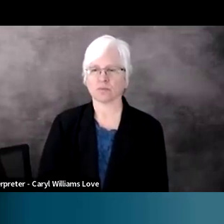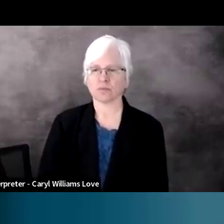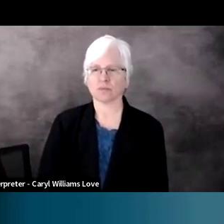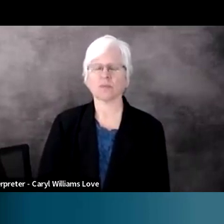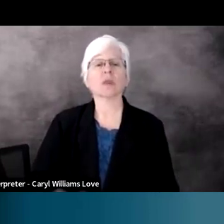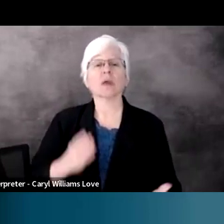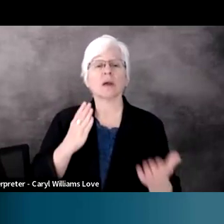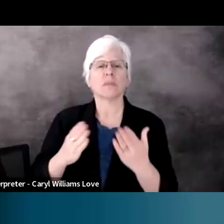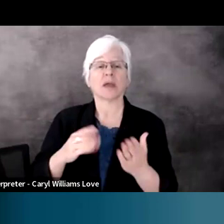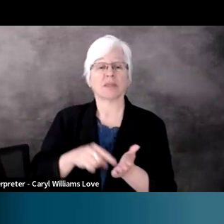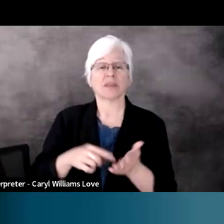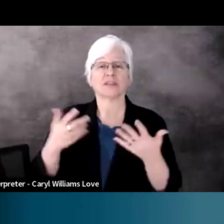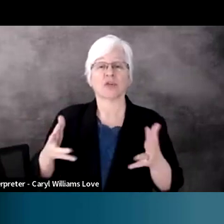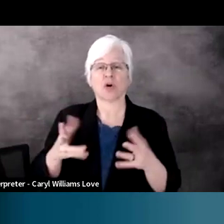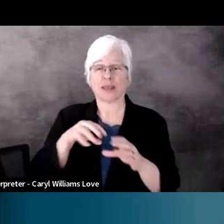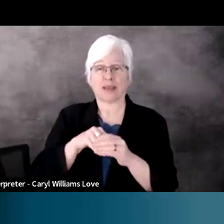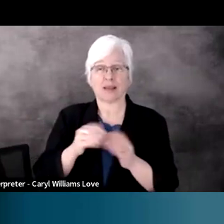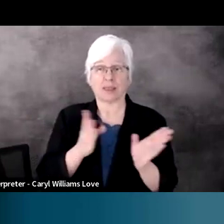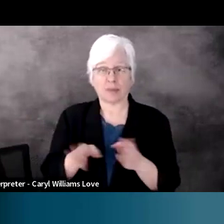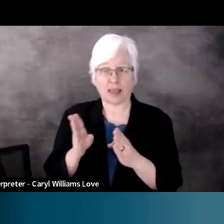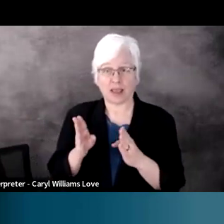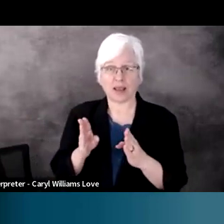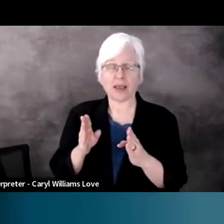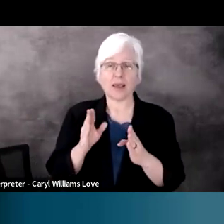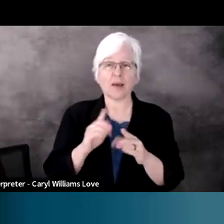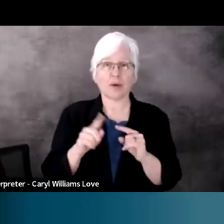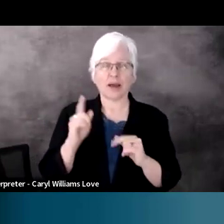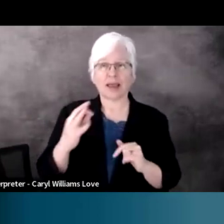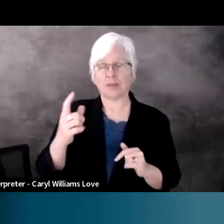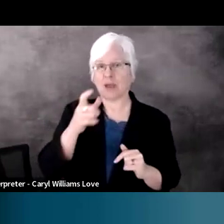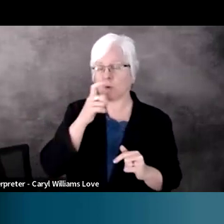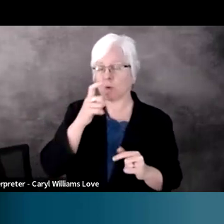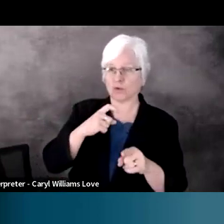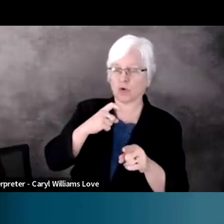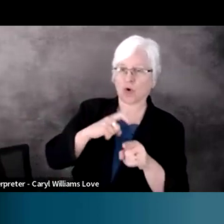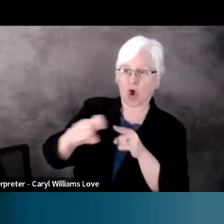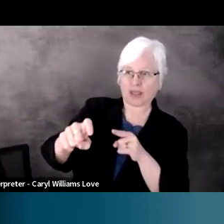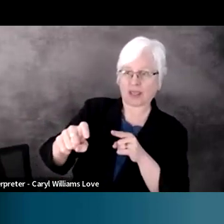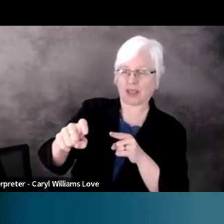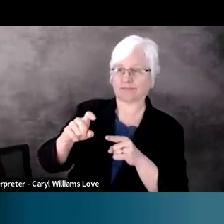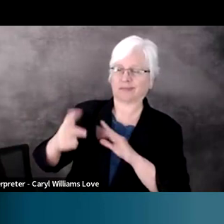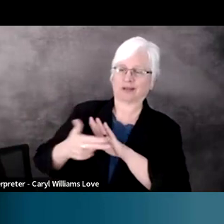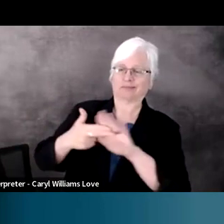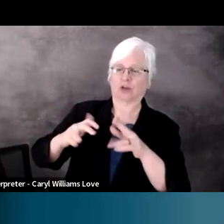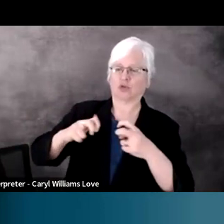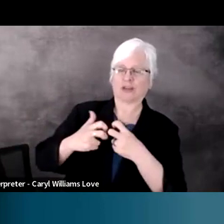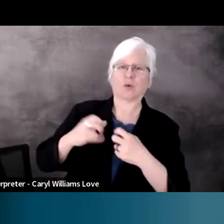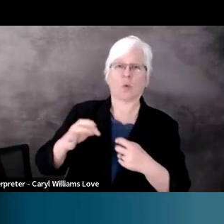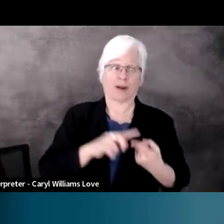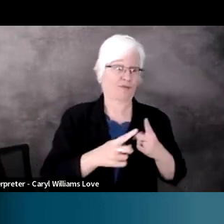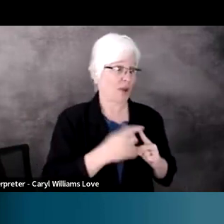already part of the plan, but I think that anyone calling in crisis, however they define it, or their friend calling for someone in